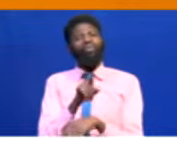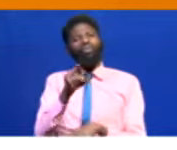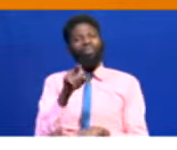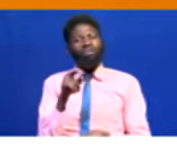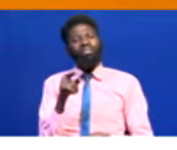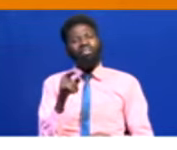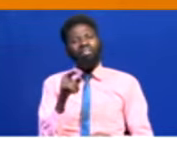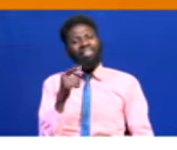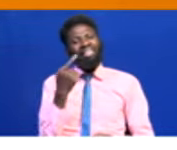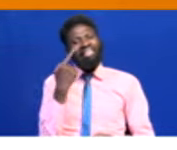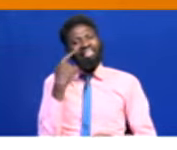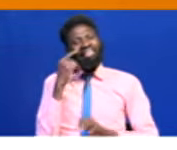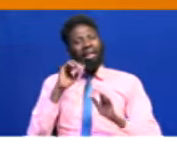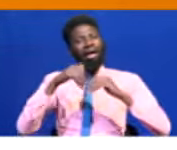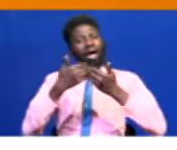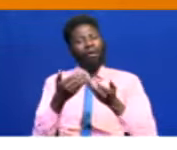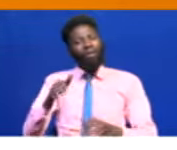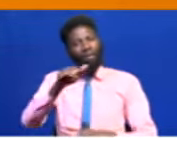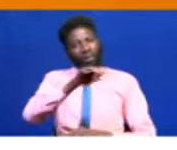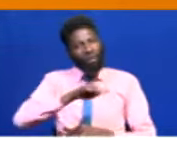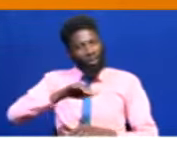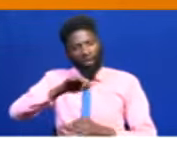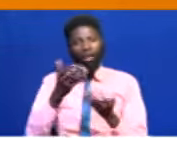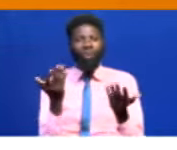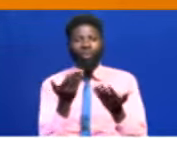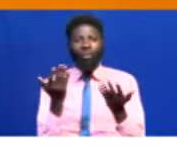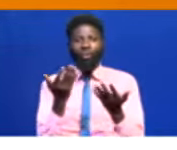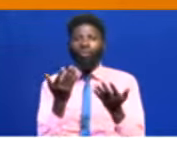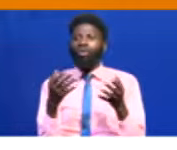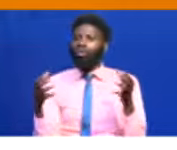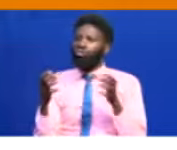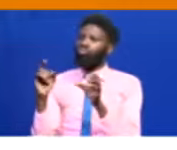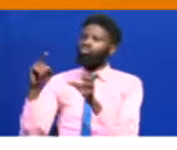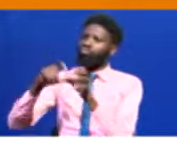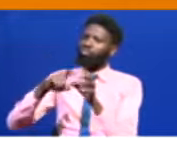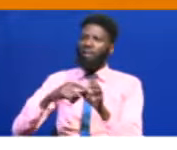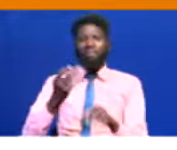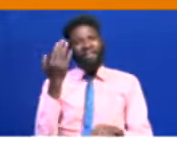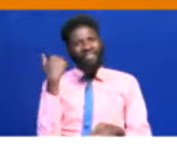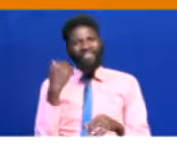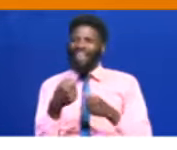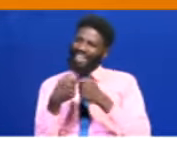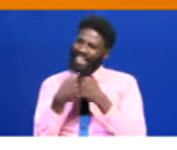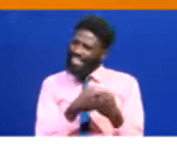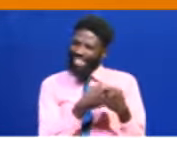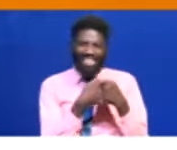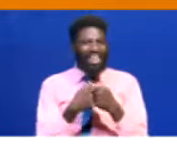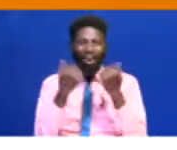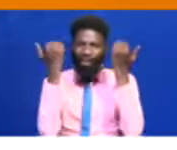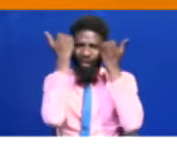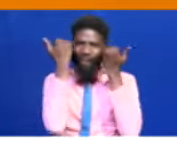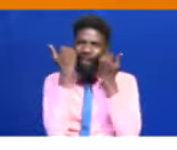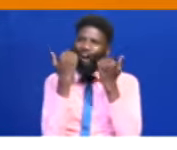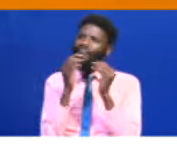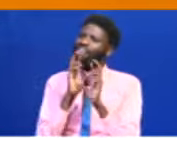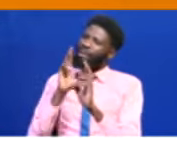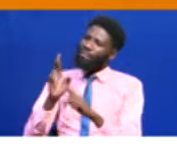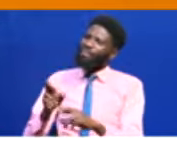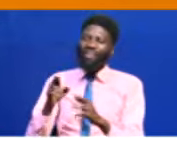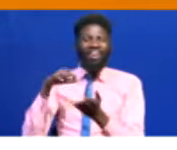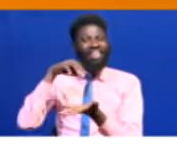to matters of, you know, onboarding onto this? There was a lot of push and pull, court cases and such, but et